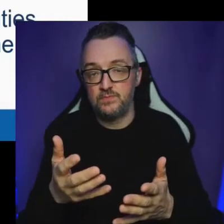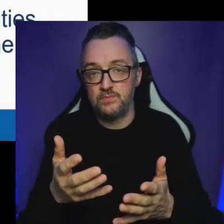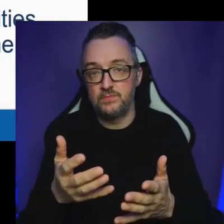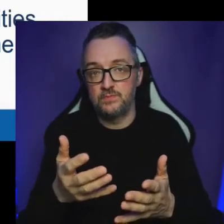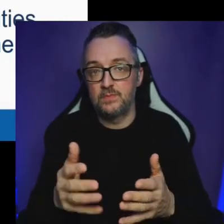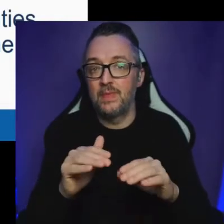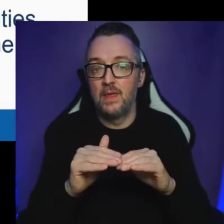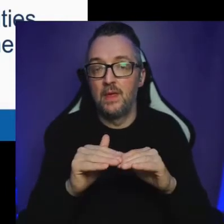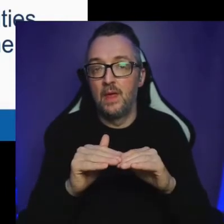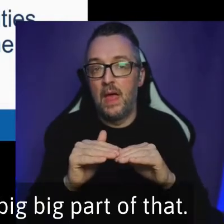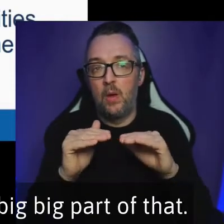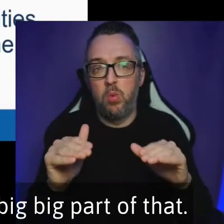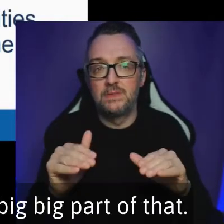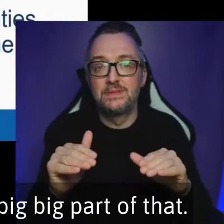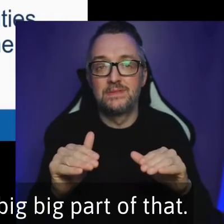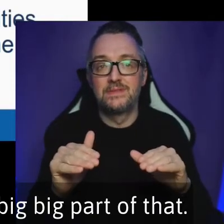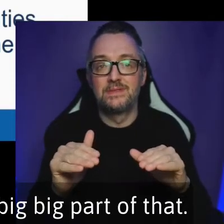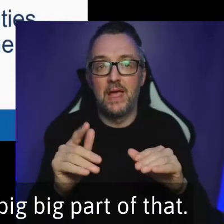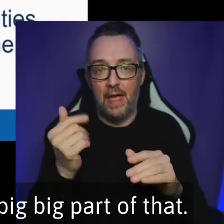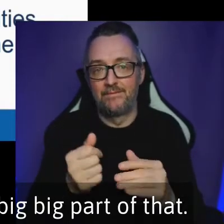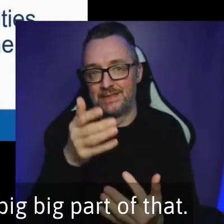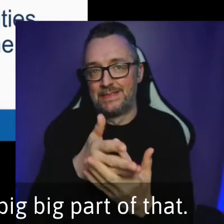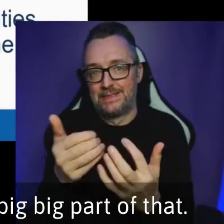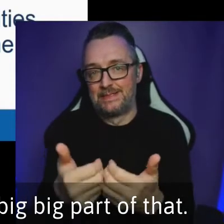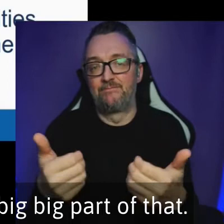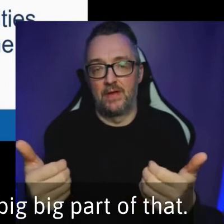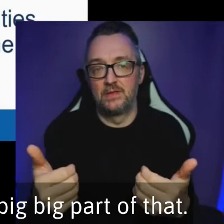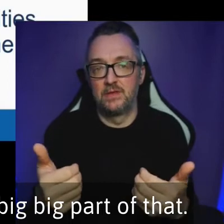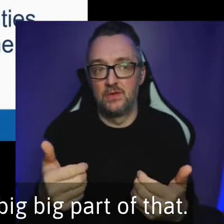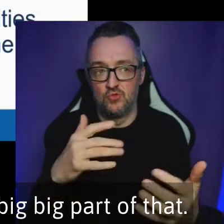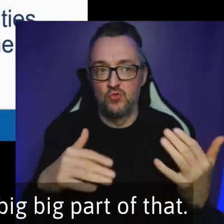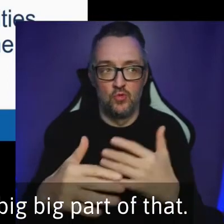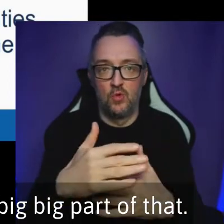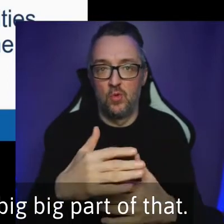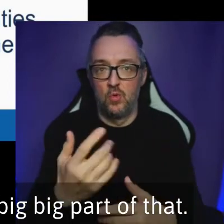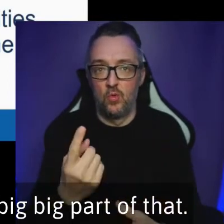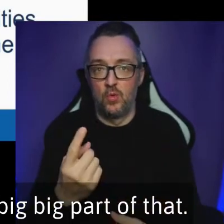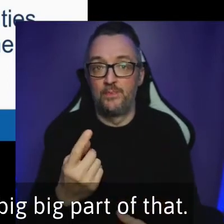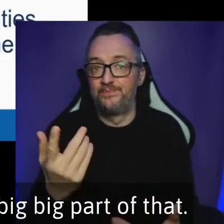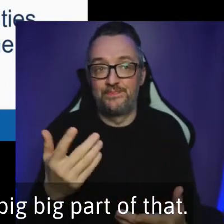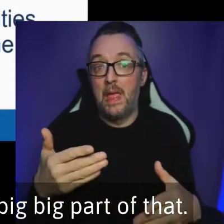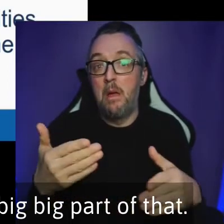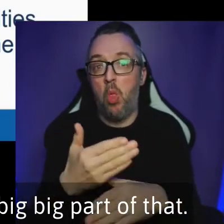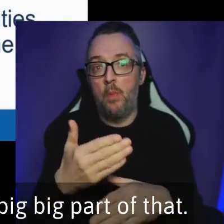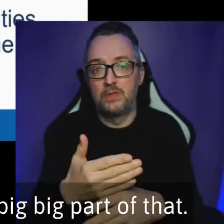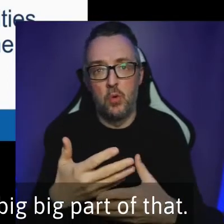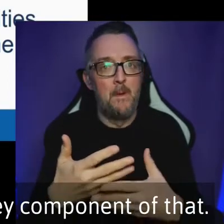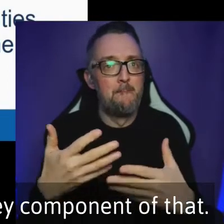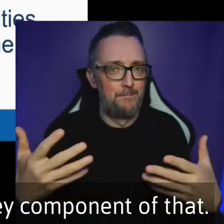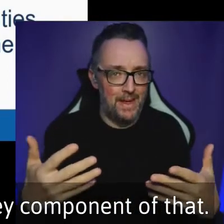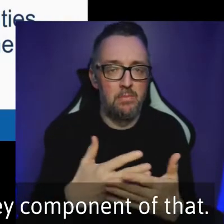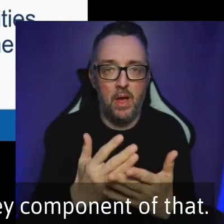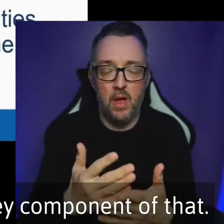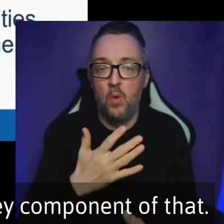the equalities divide that exists for disabled people, employment is a big part of that. Ensuring